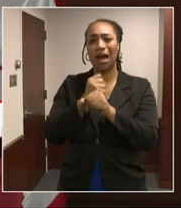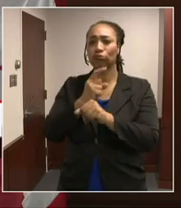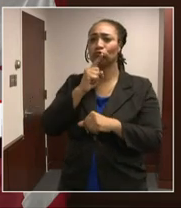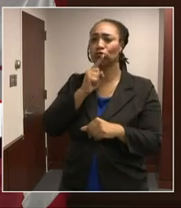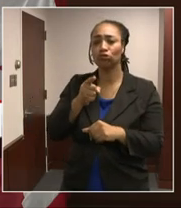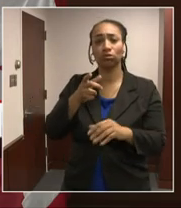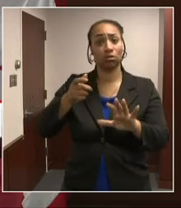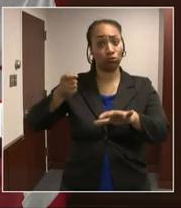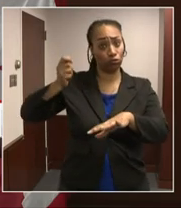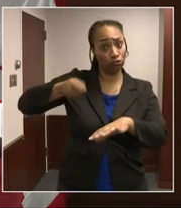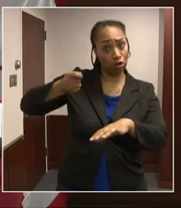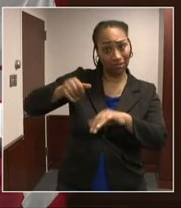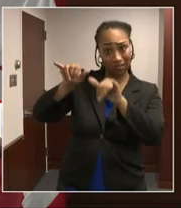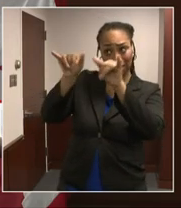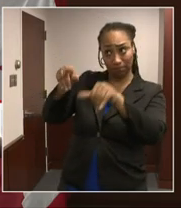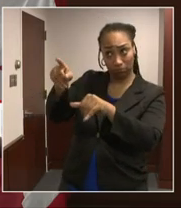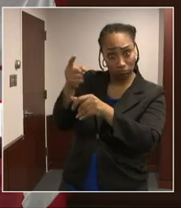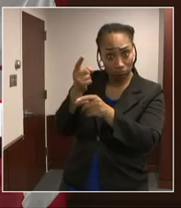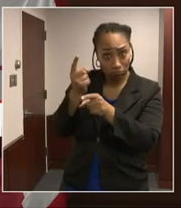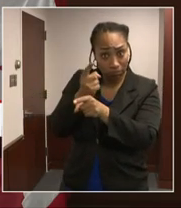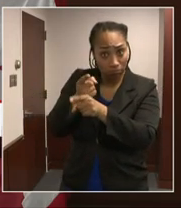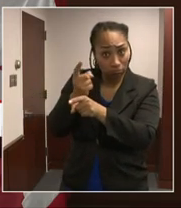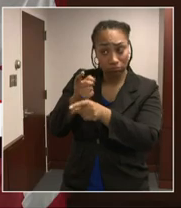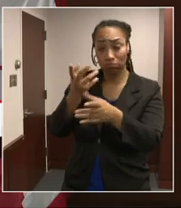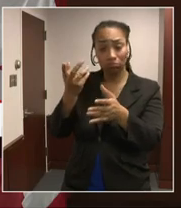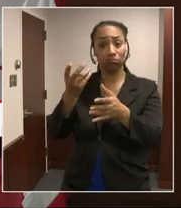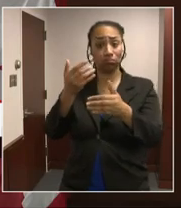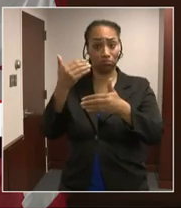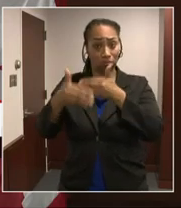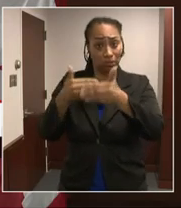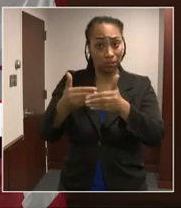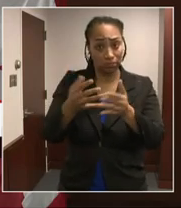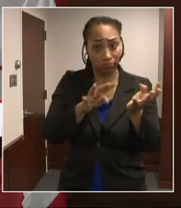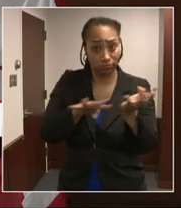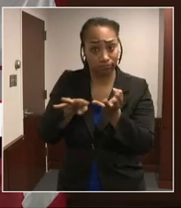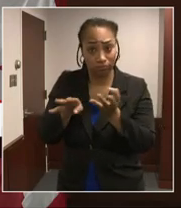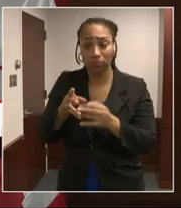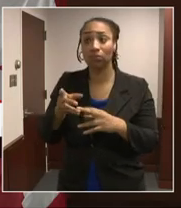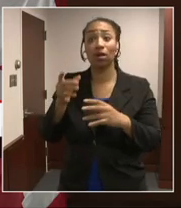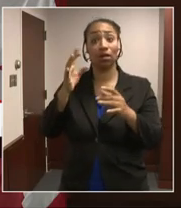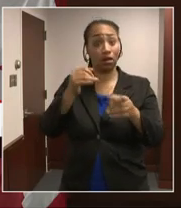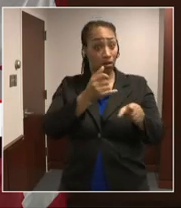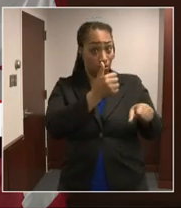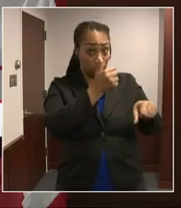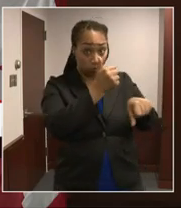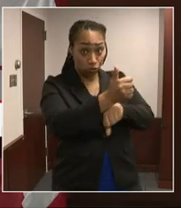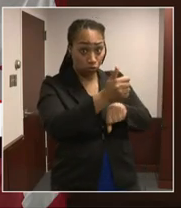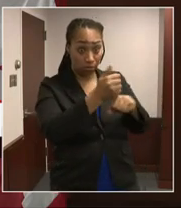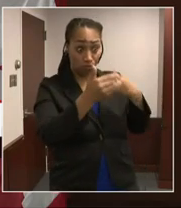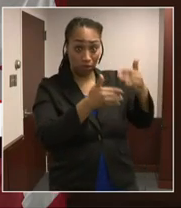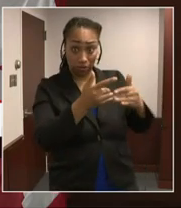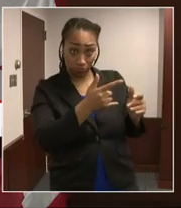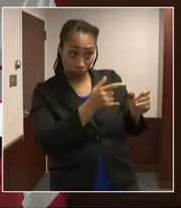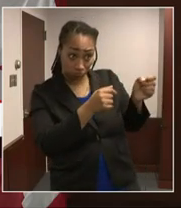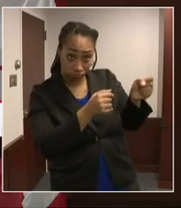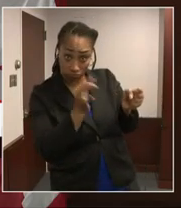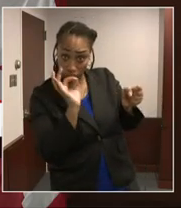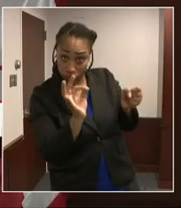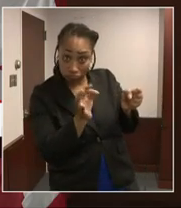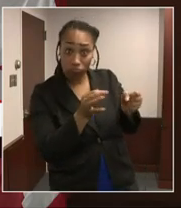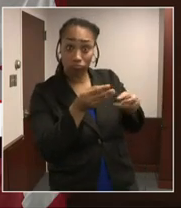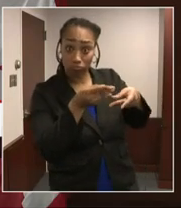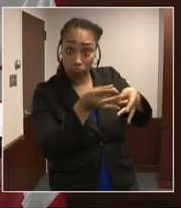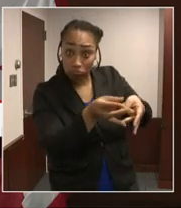good arrests, there's some assurance of prosecution and that people will be held accountable.